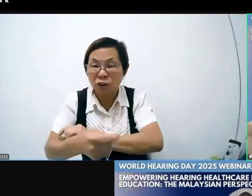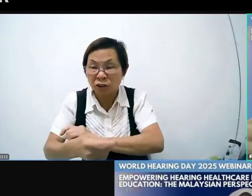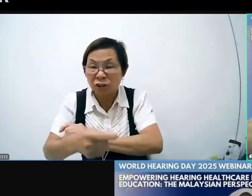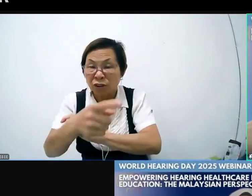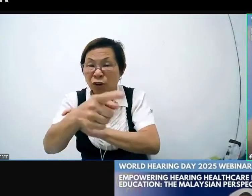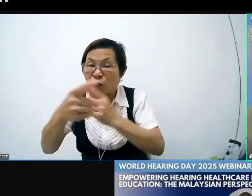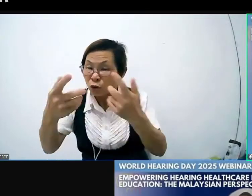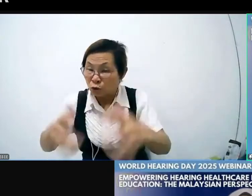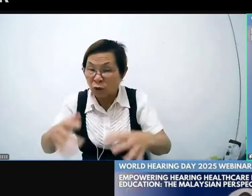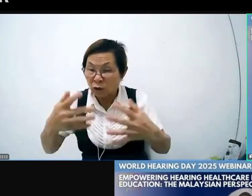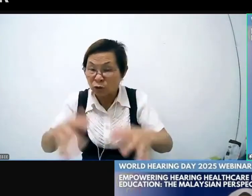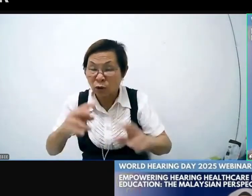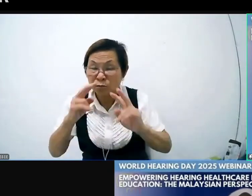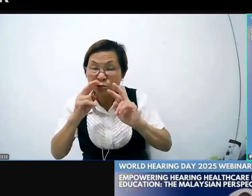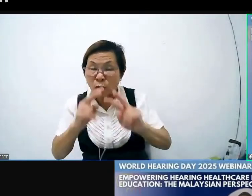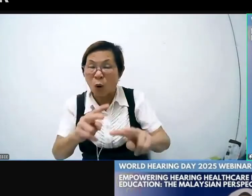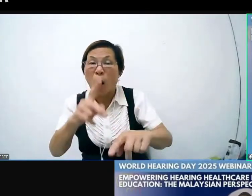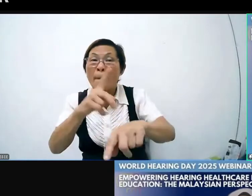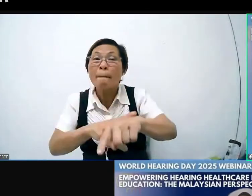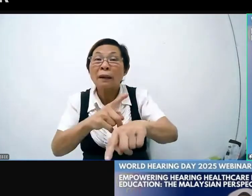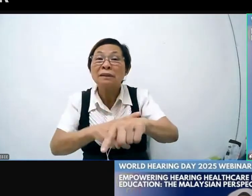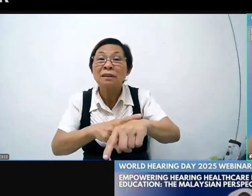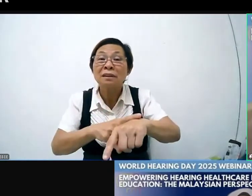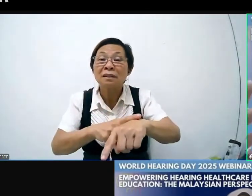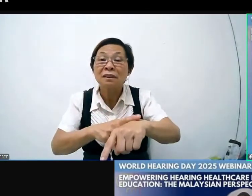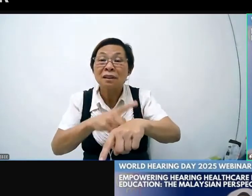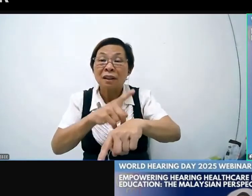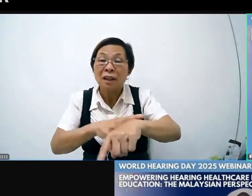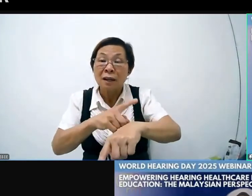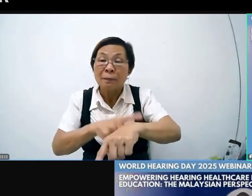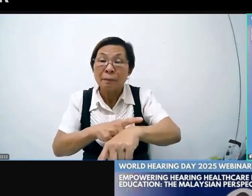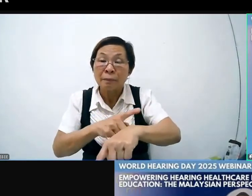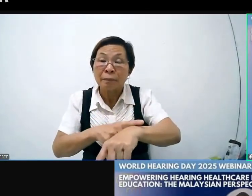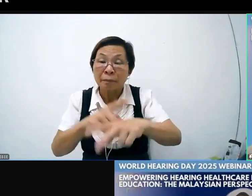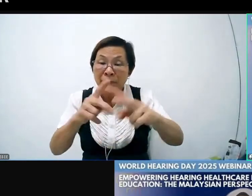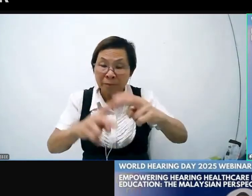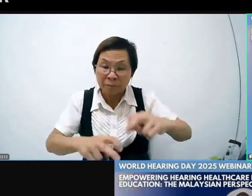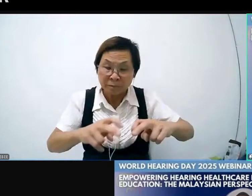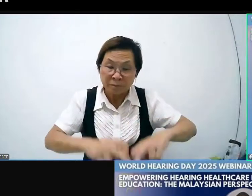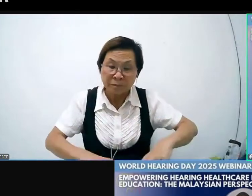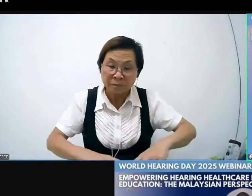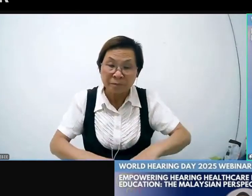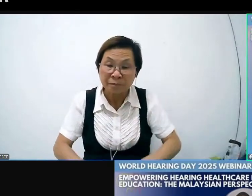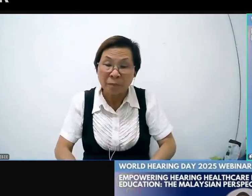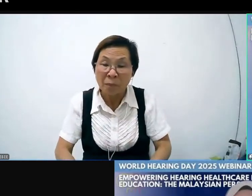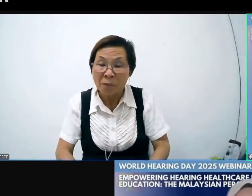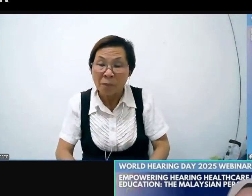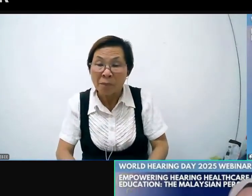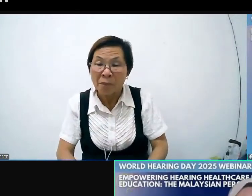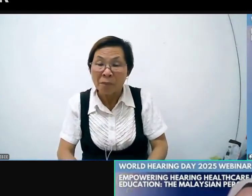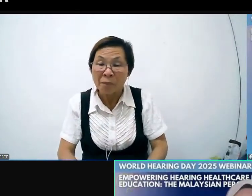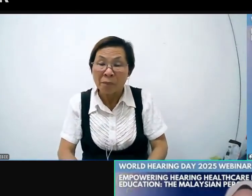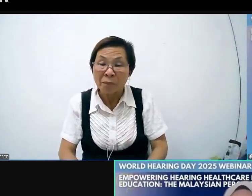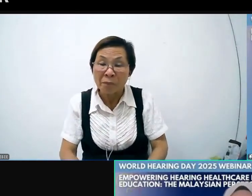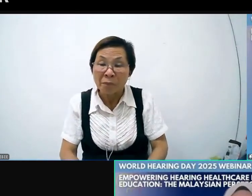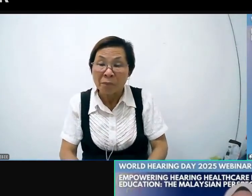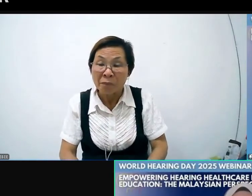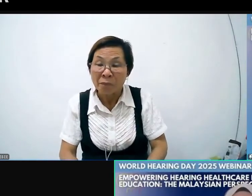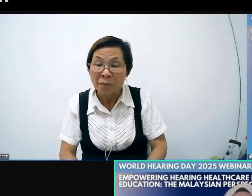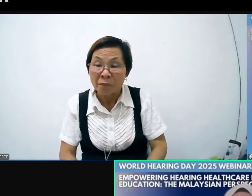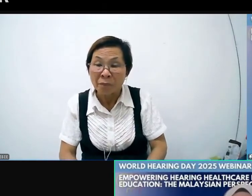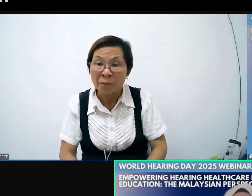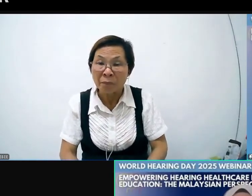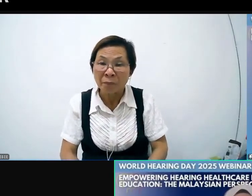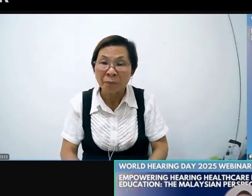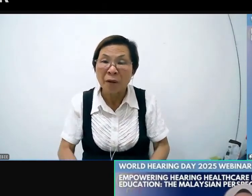changes that you have observed during your session or during your research. Uh, Right. okay. Right. Okay.